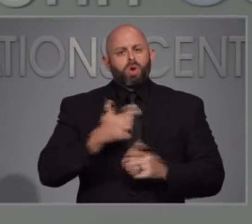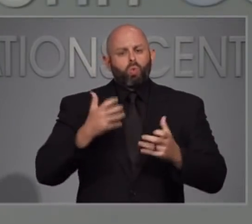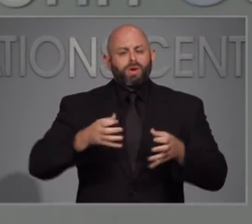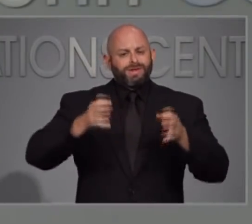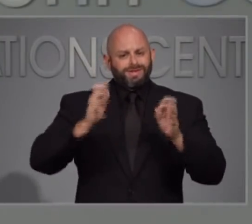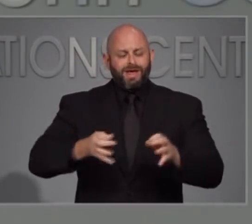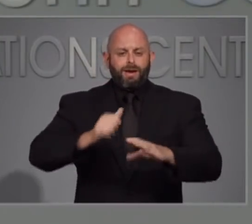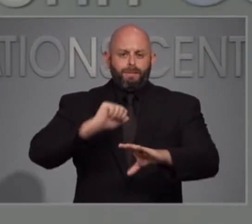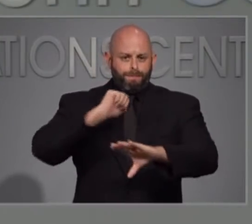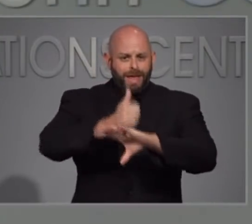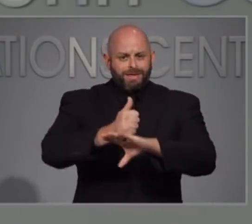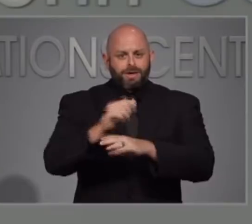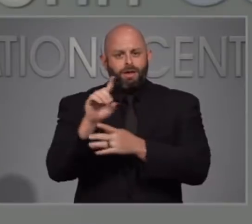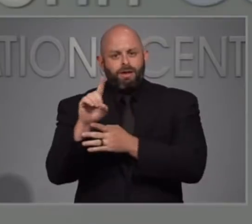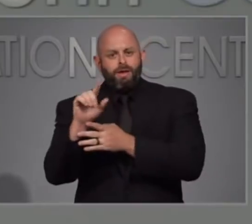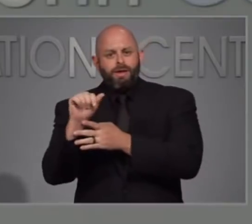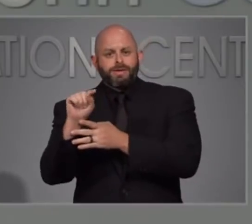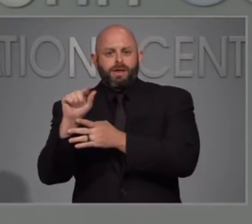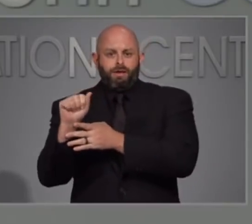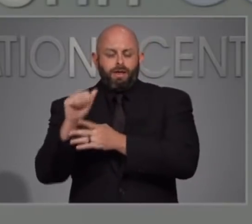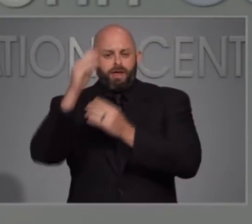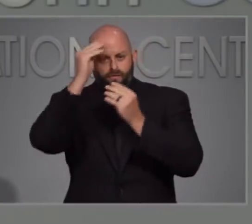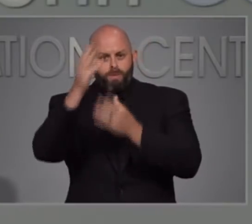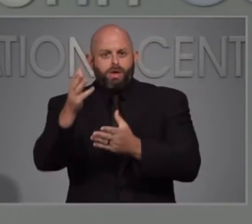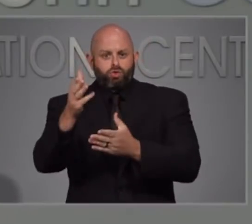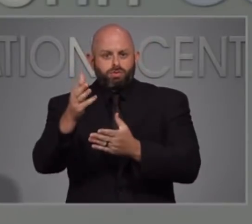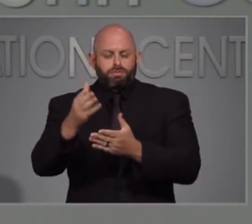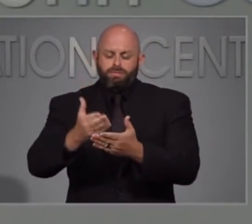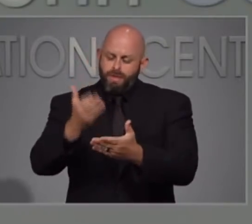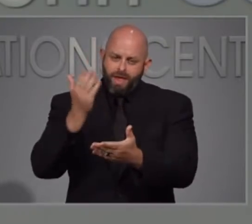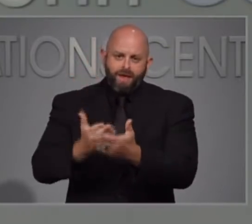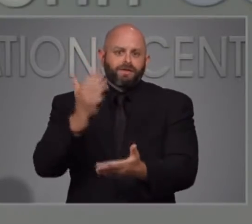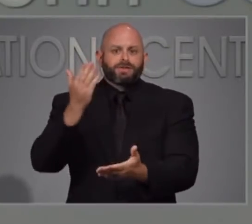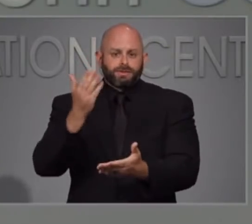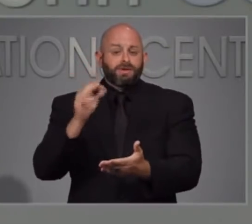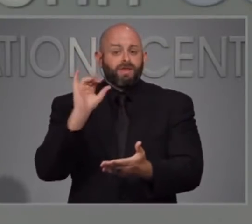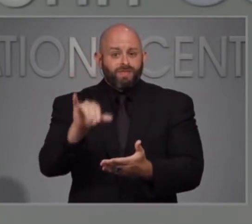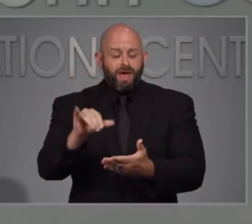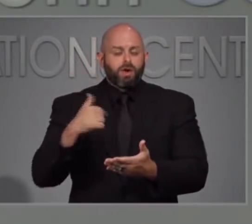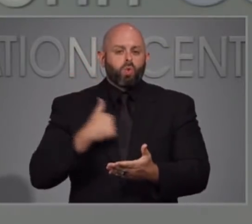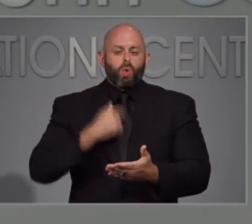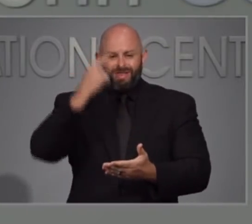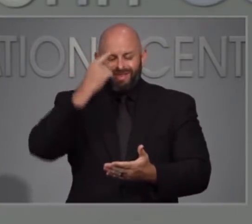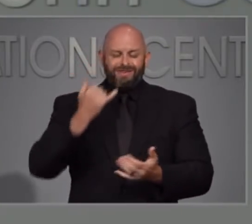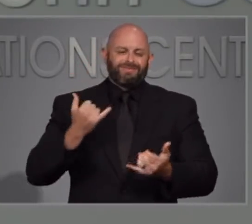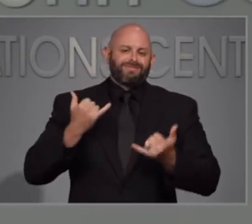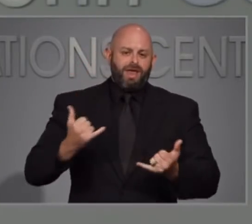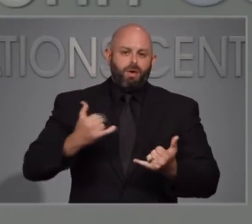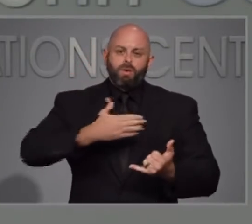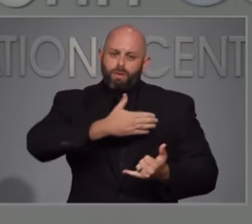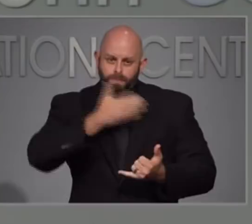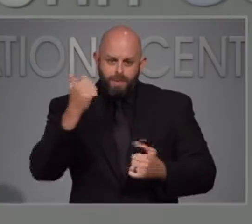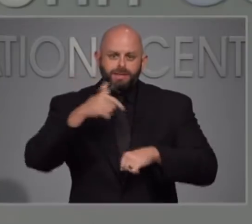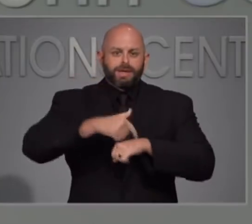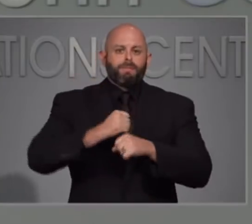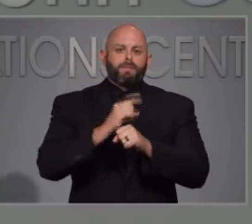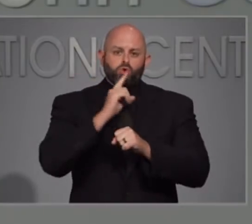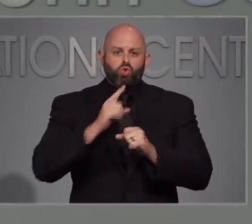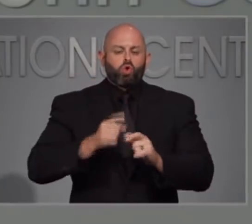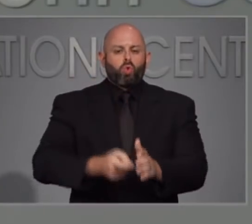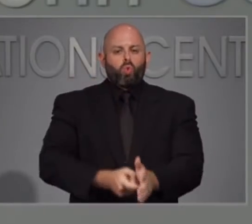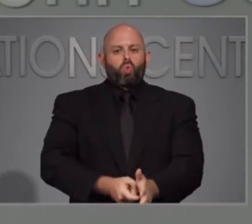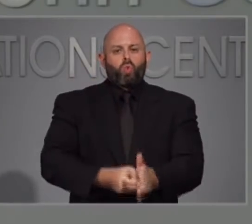data. And so with this overwhelming evidence, we believe that it was time to make sure that we